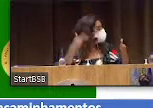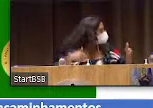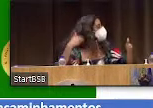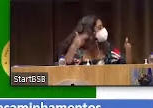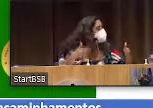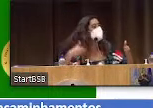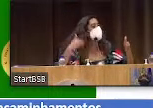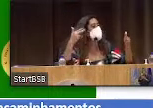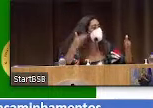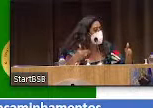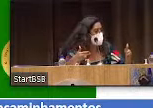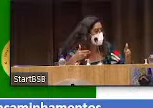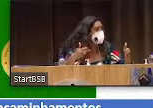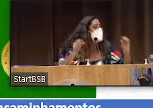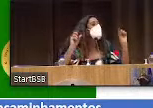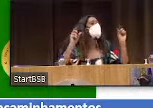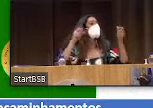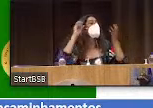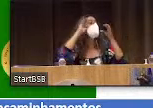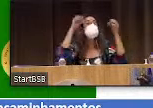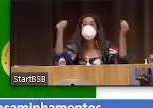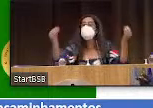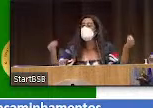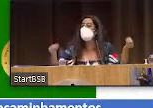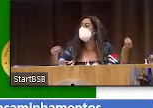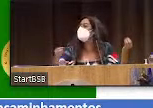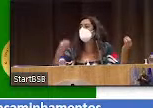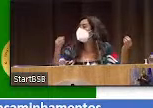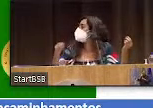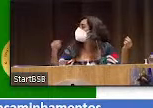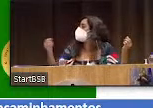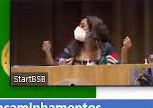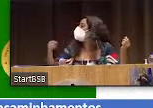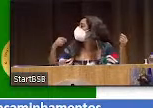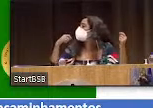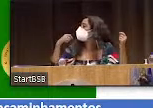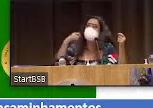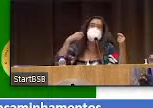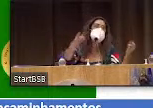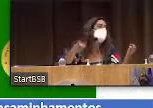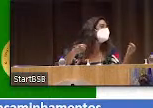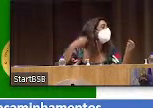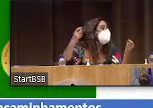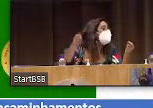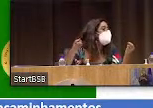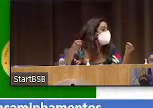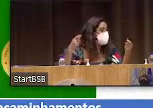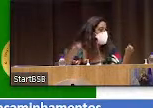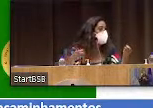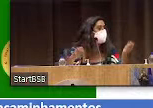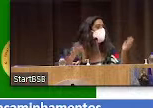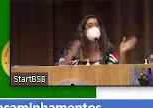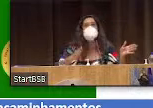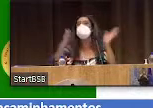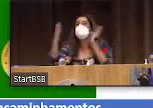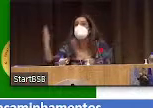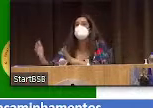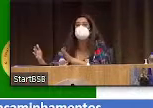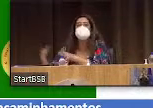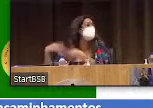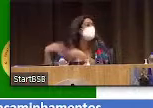the healthcare service several additional consultations to accomplish the requirements of scales of